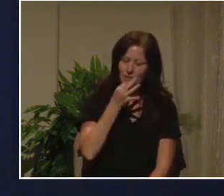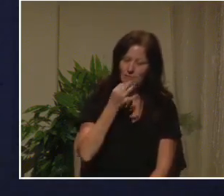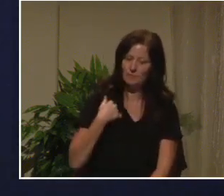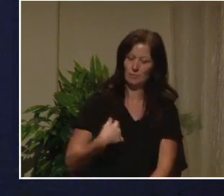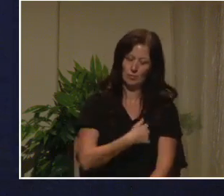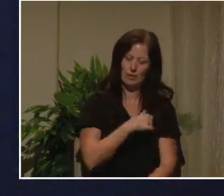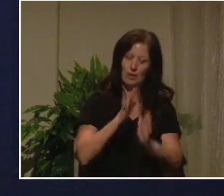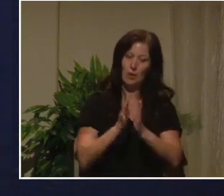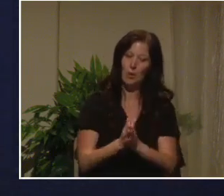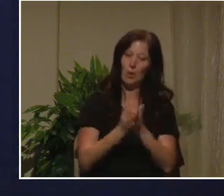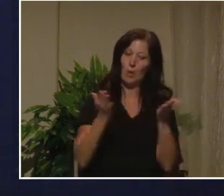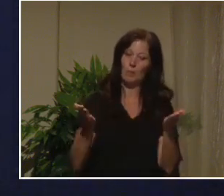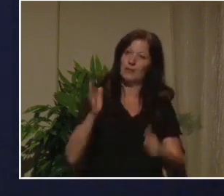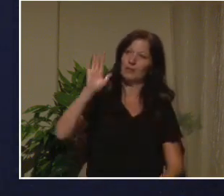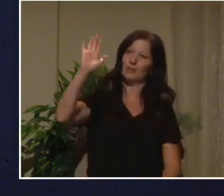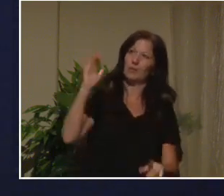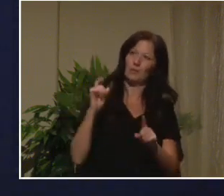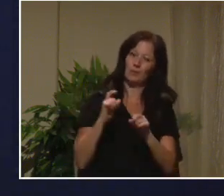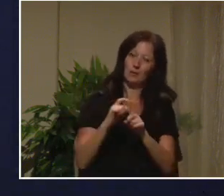And